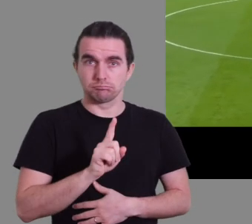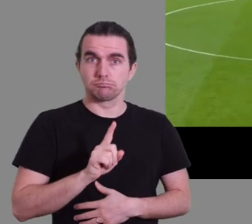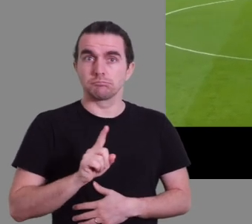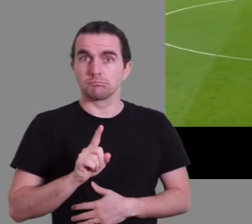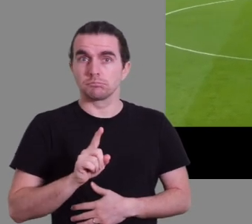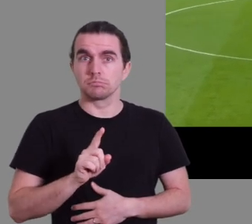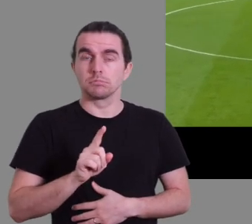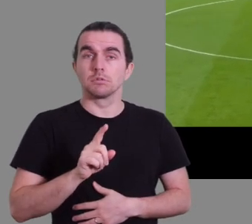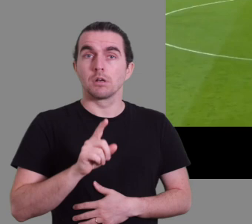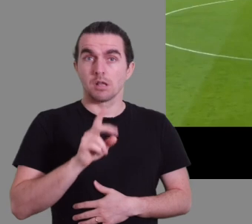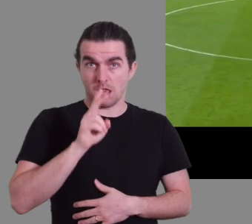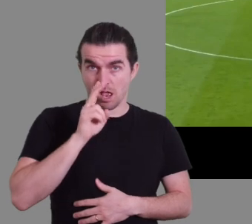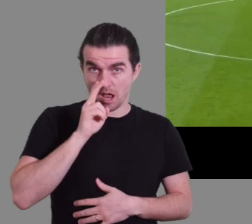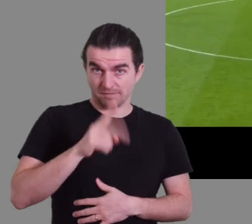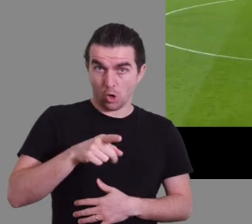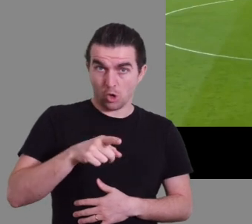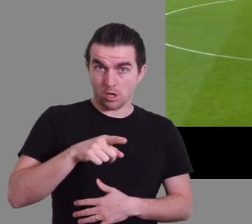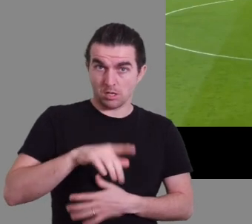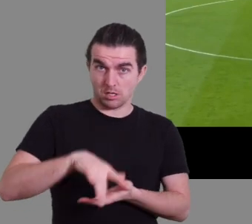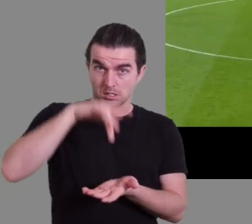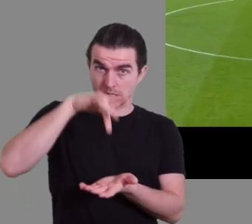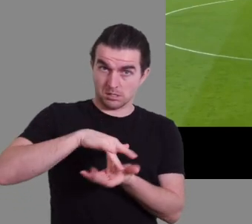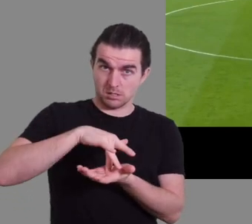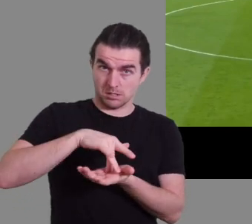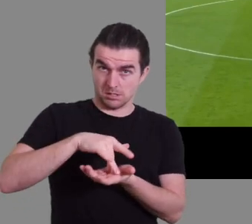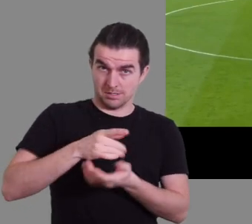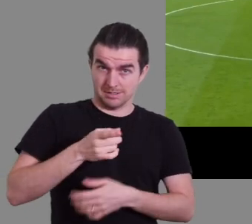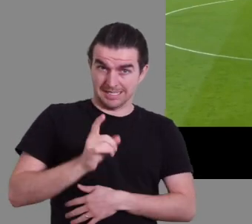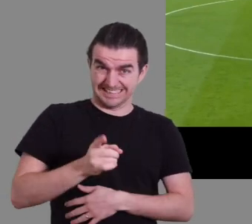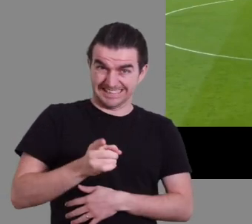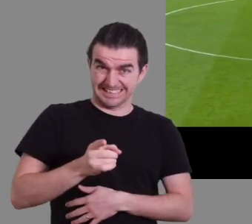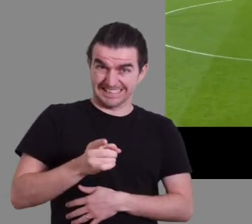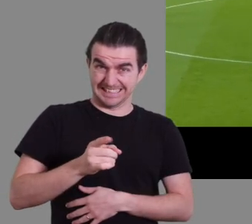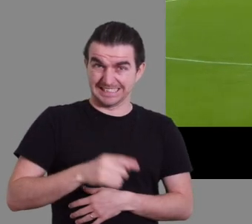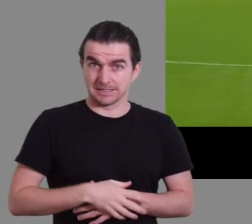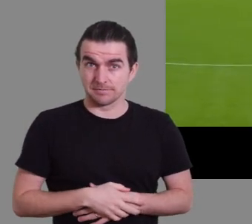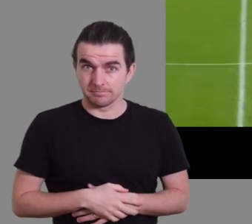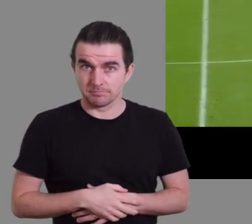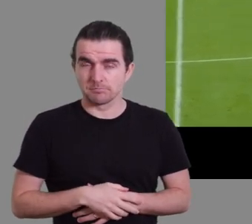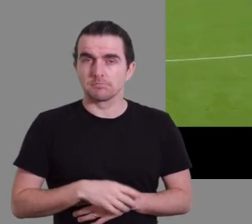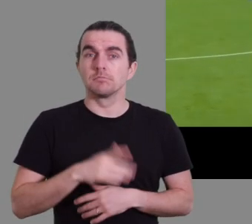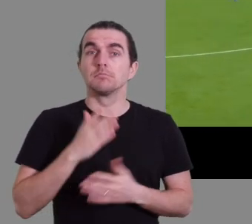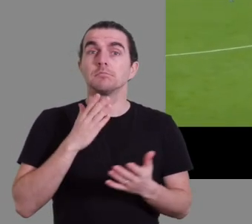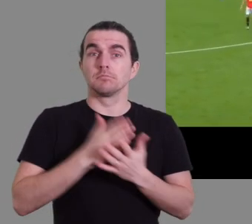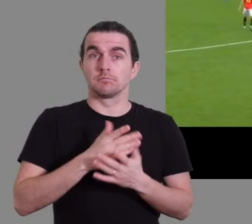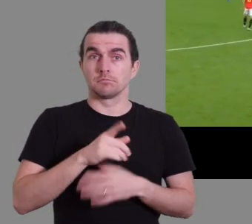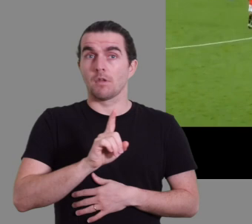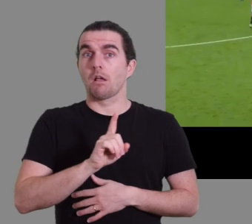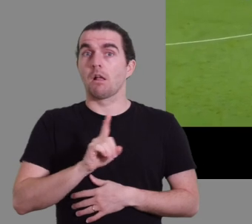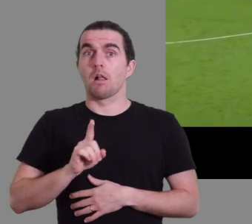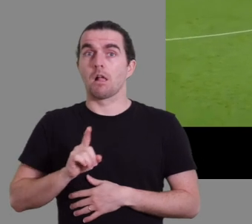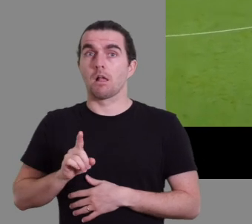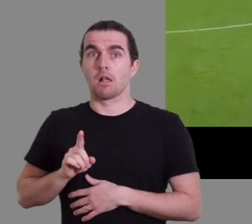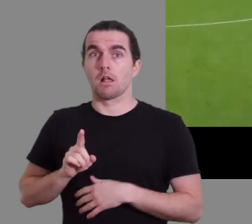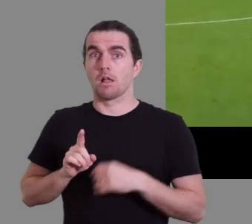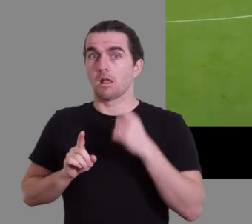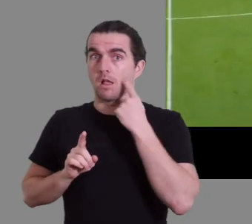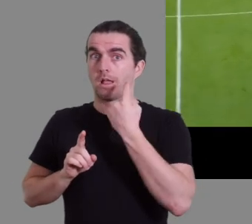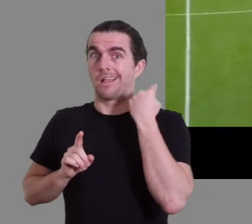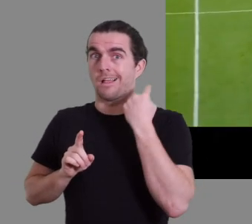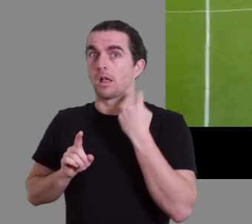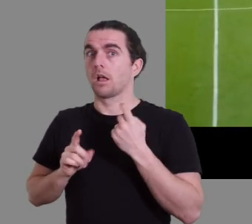Spain. We're looking at his position. So his position here, again, he's blind side of his man, side